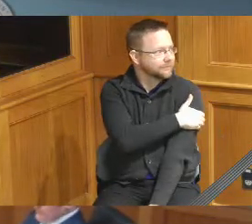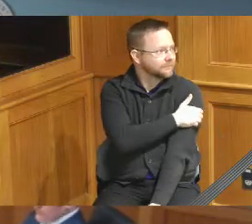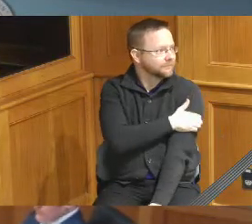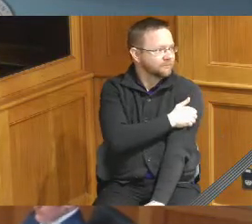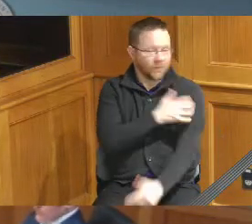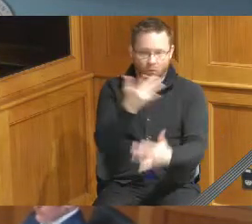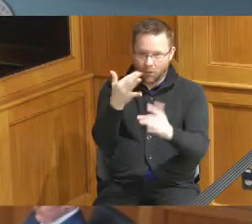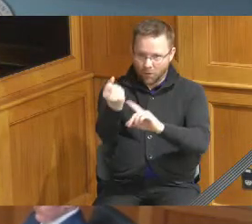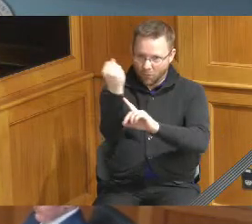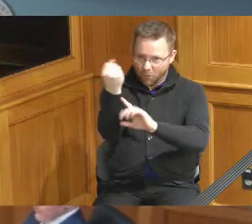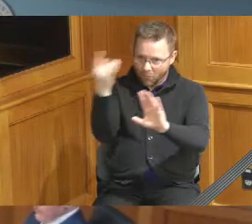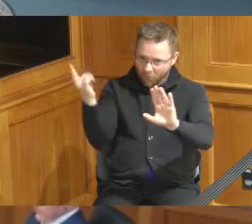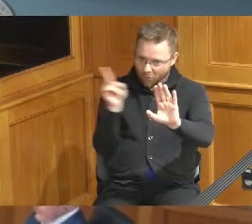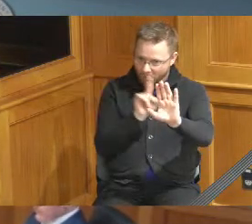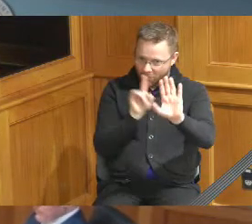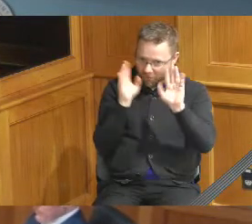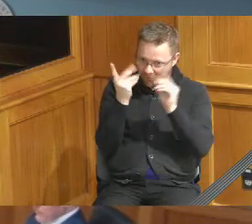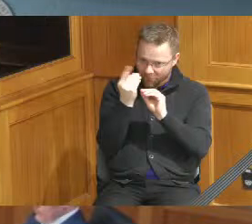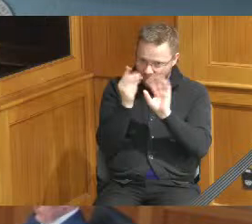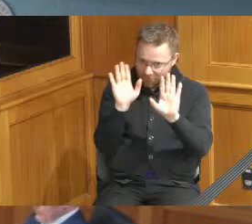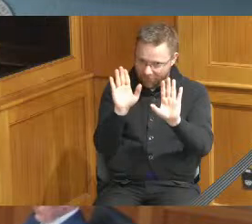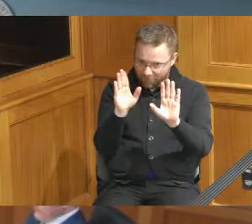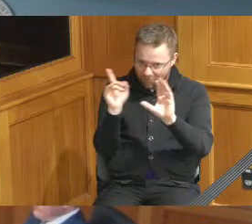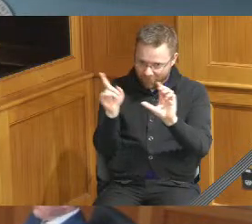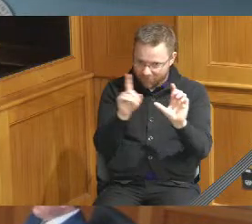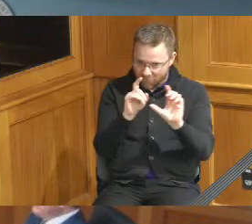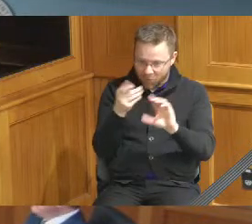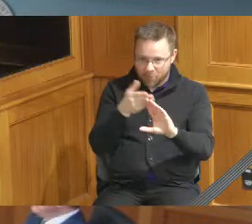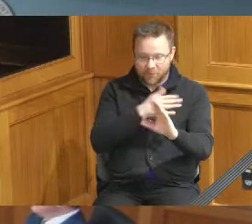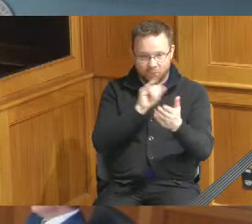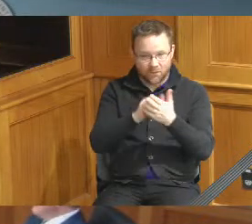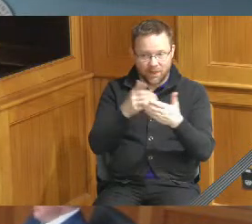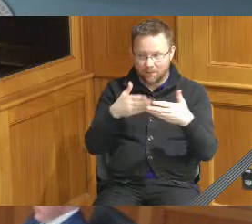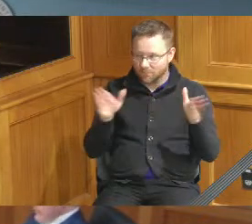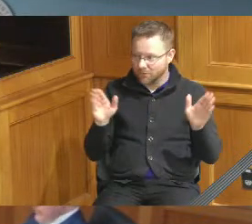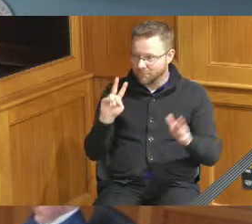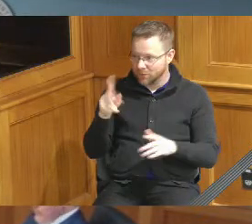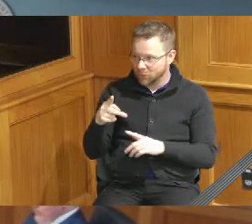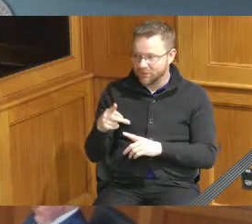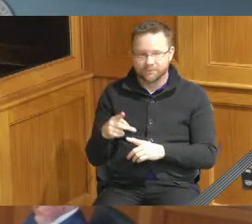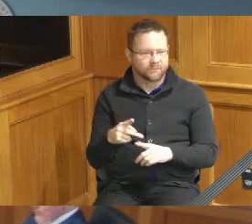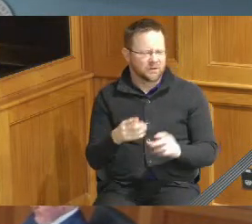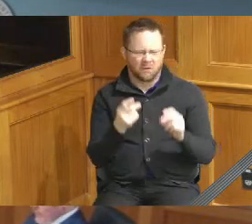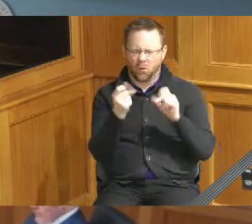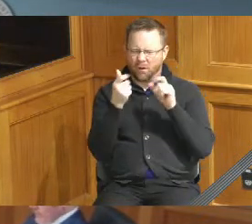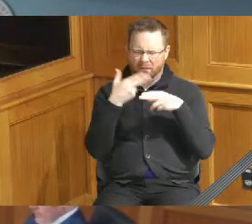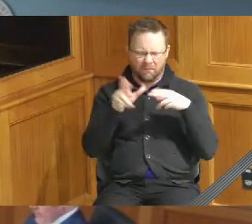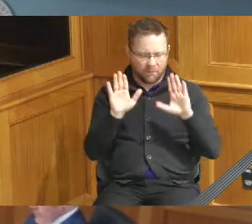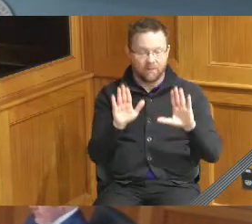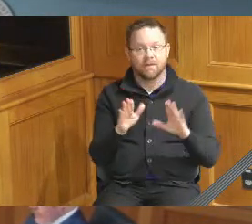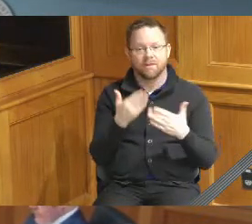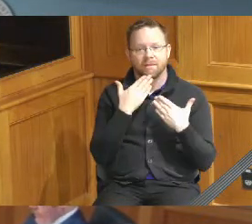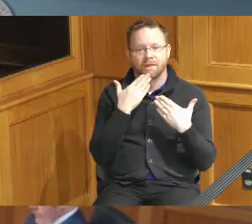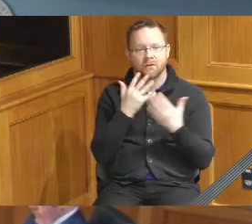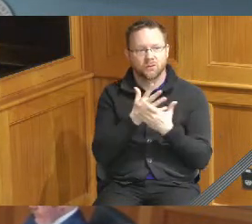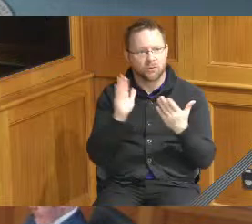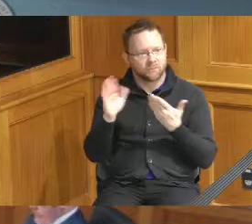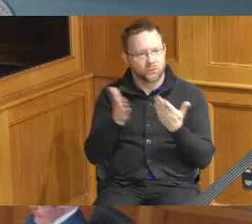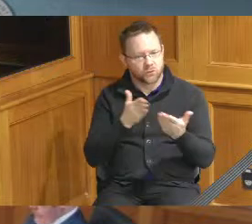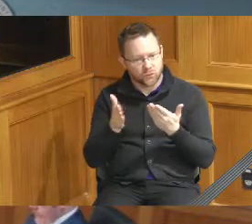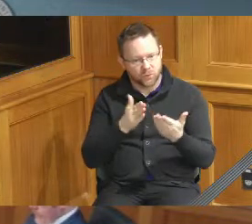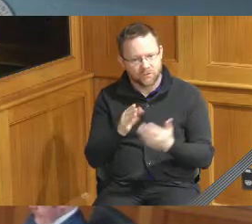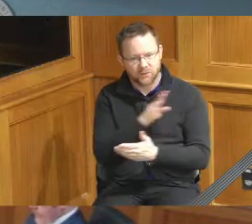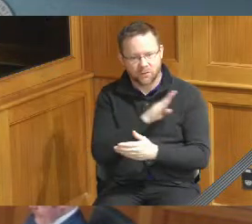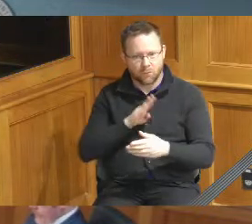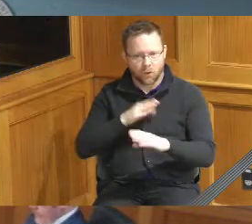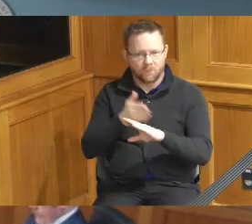We got more for you. Before you take your photo, I open up Vice President Driehaus. Just very quickly, thank you so much for your service on the Board